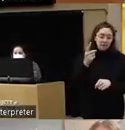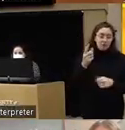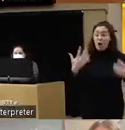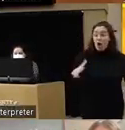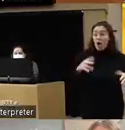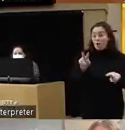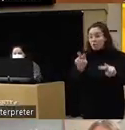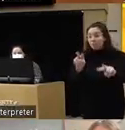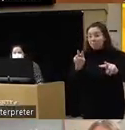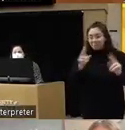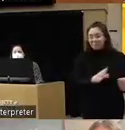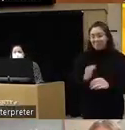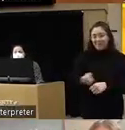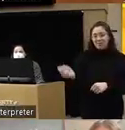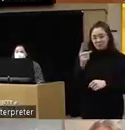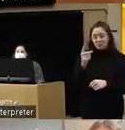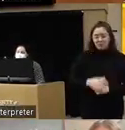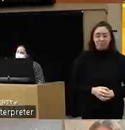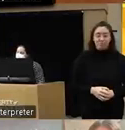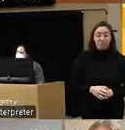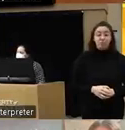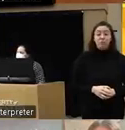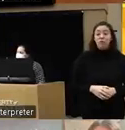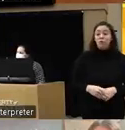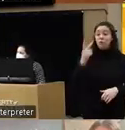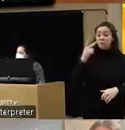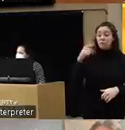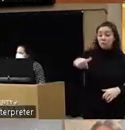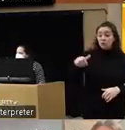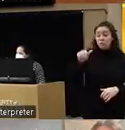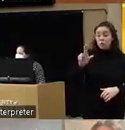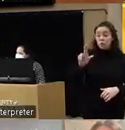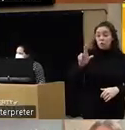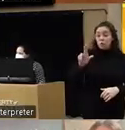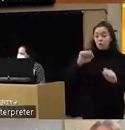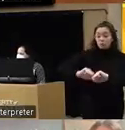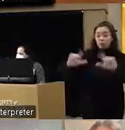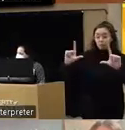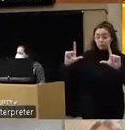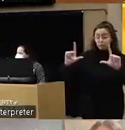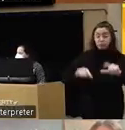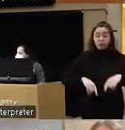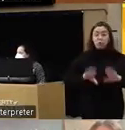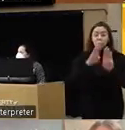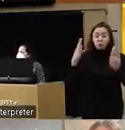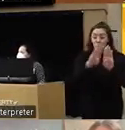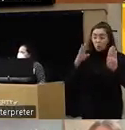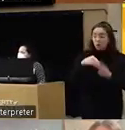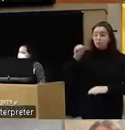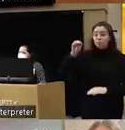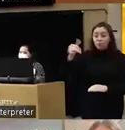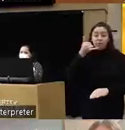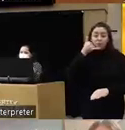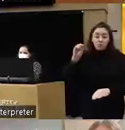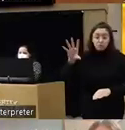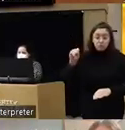already in the midst of planning. So either when you see the QR code come up live on the screen or on the doors on your way out, or if